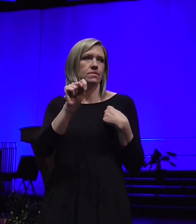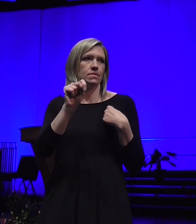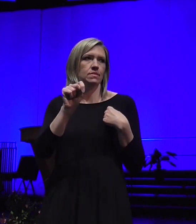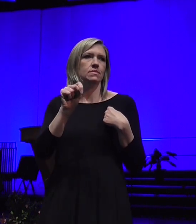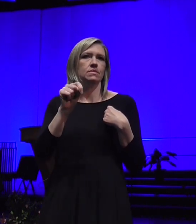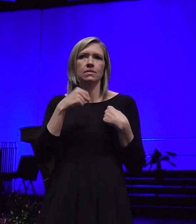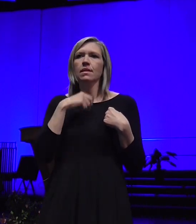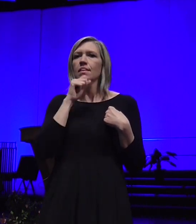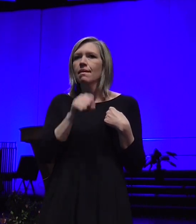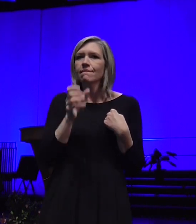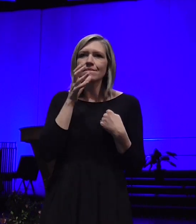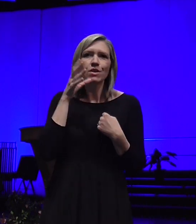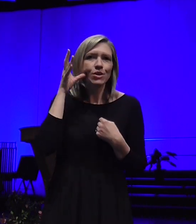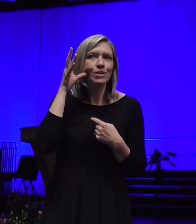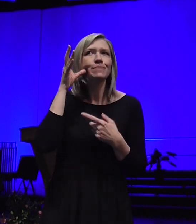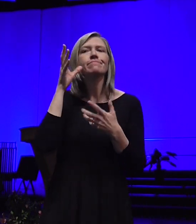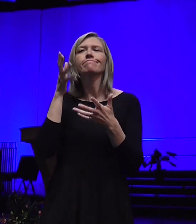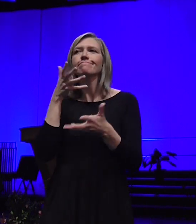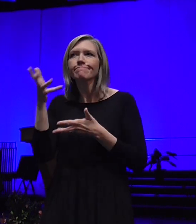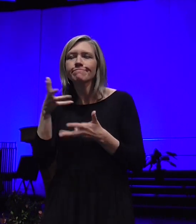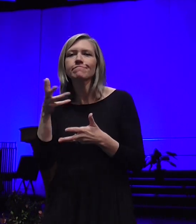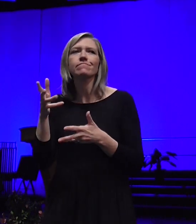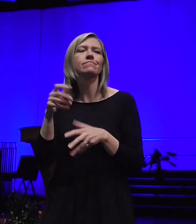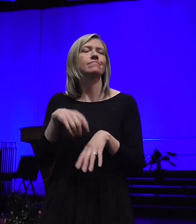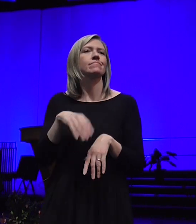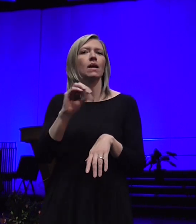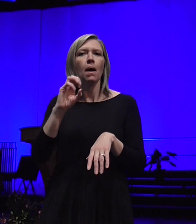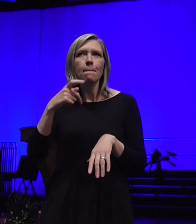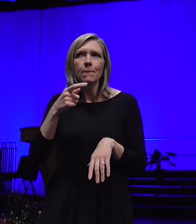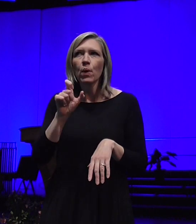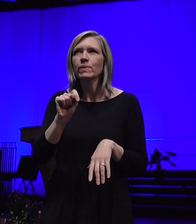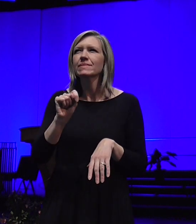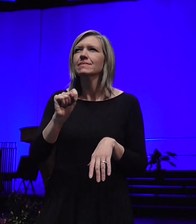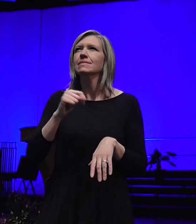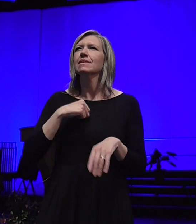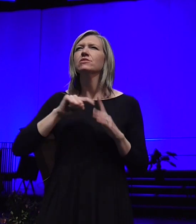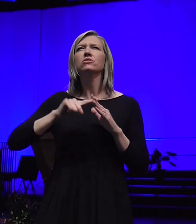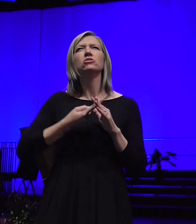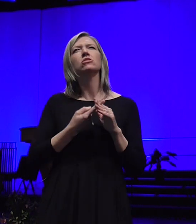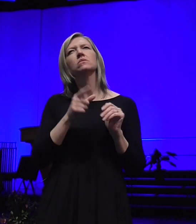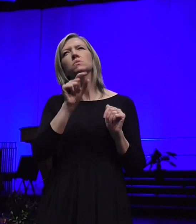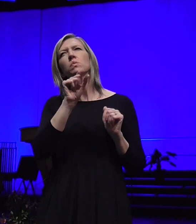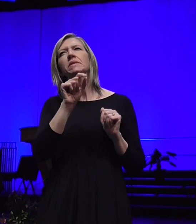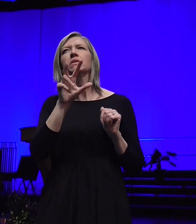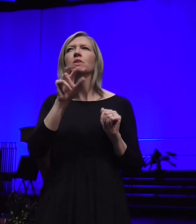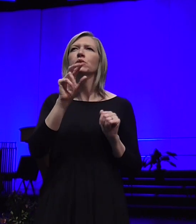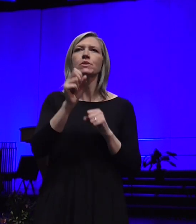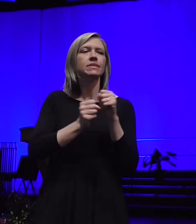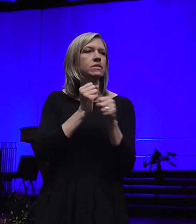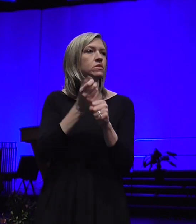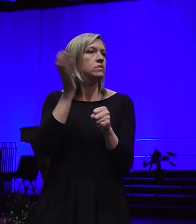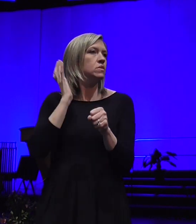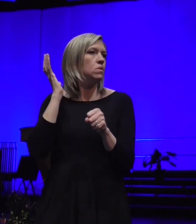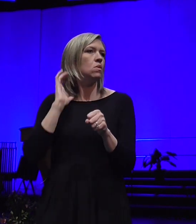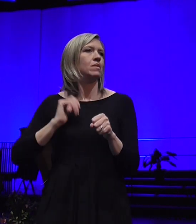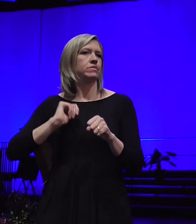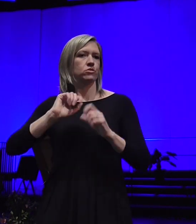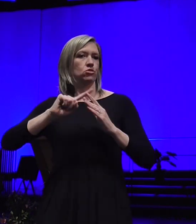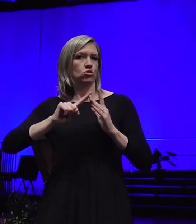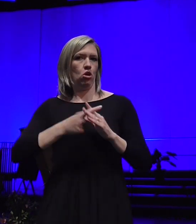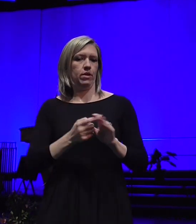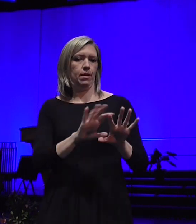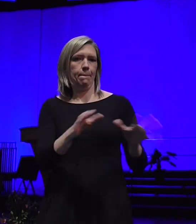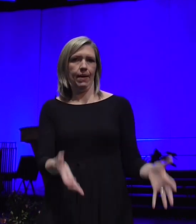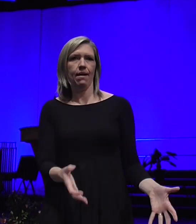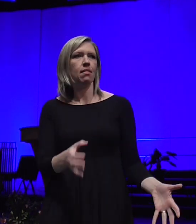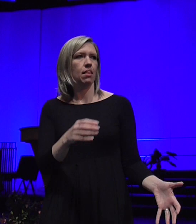Big farmer. I like doing that. And I started probably 20, 30 years ago with a compost pile. 4